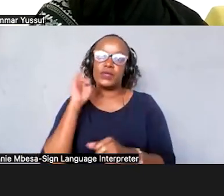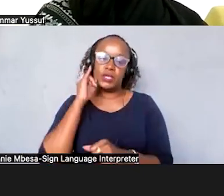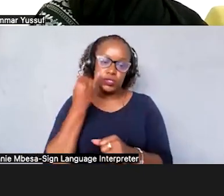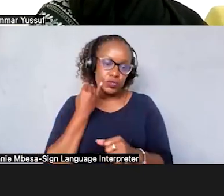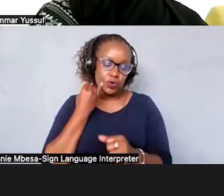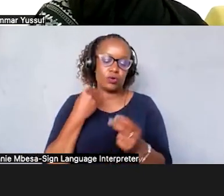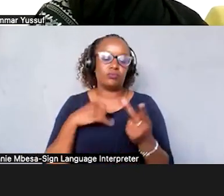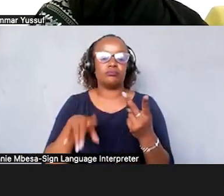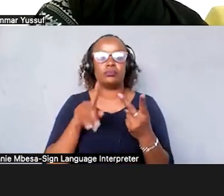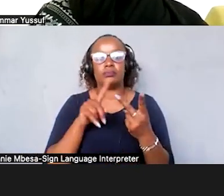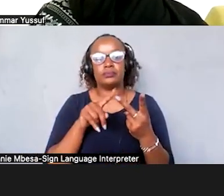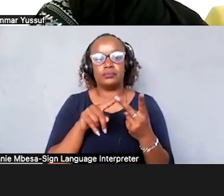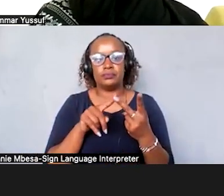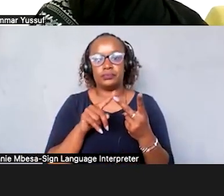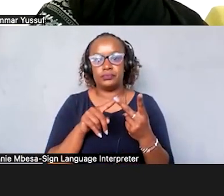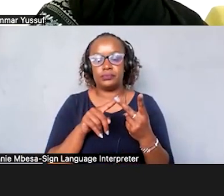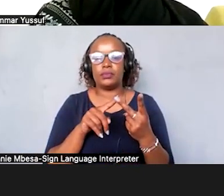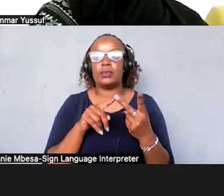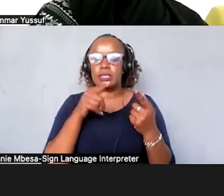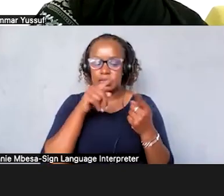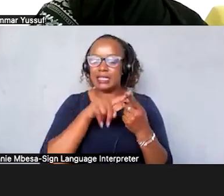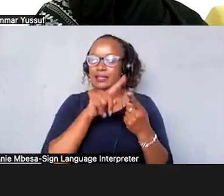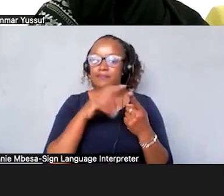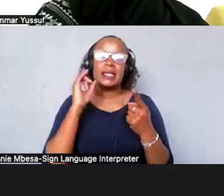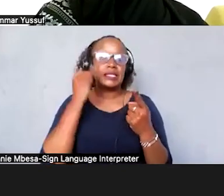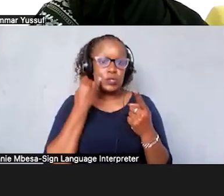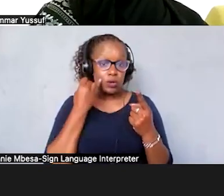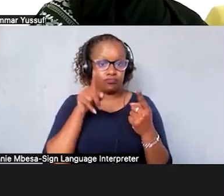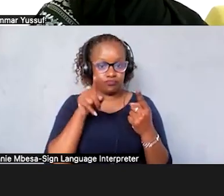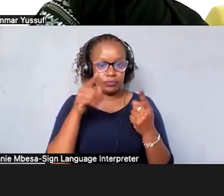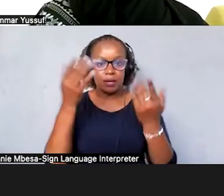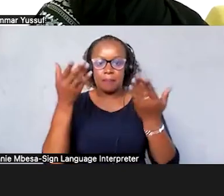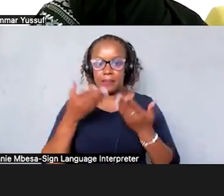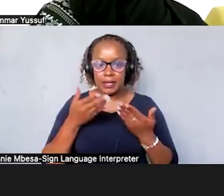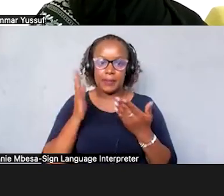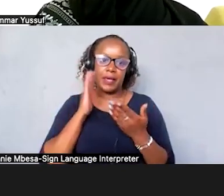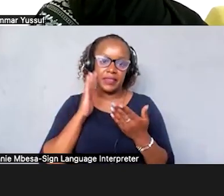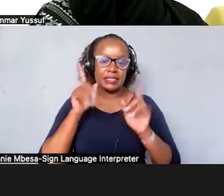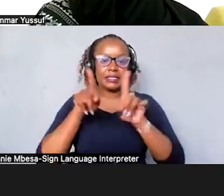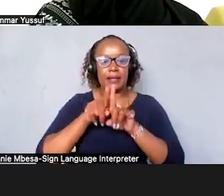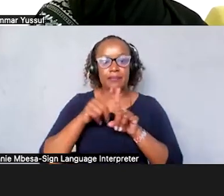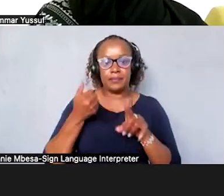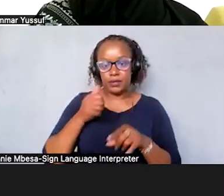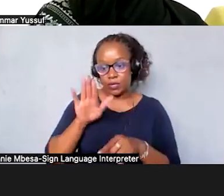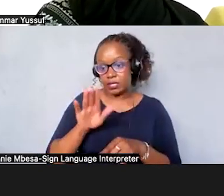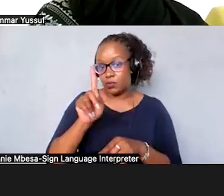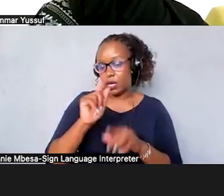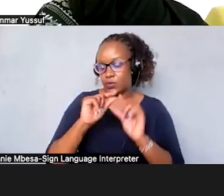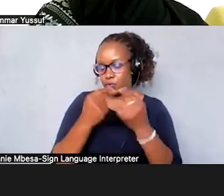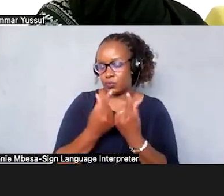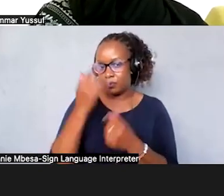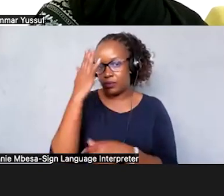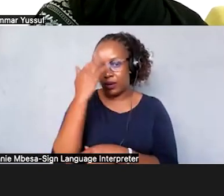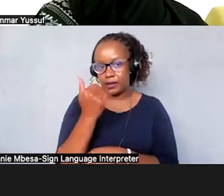daughters sessions, whereby she's bringing the mothers and the daughters in one group, because these